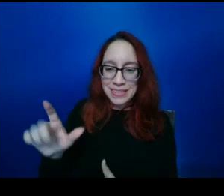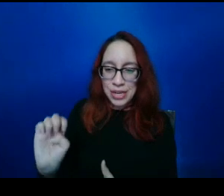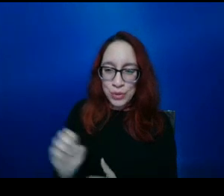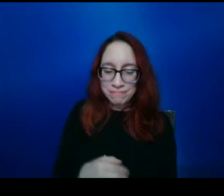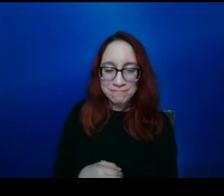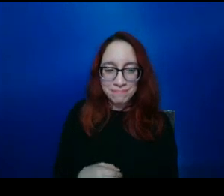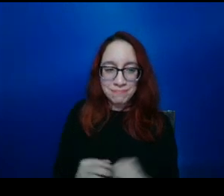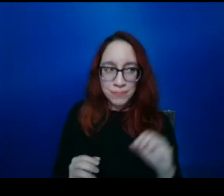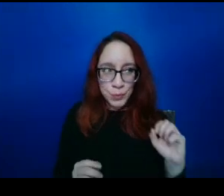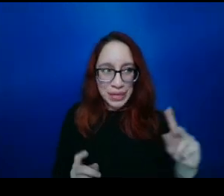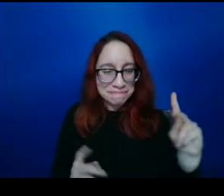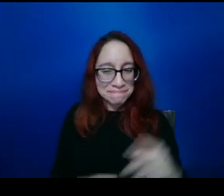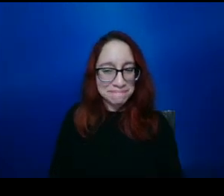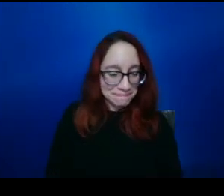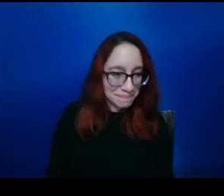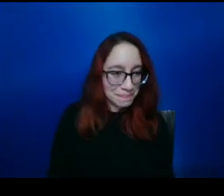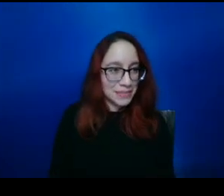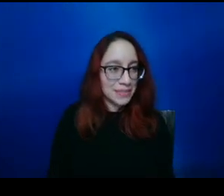Okay.